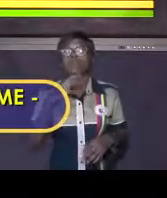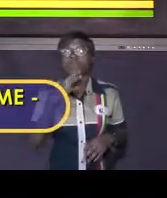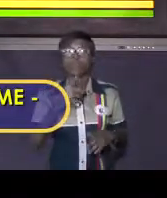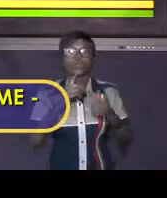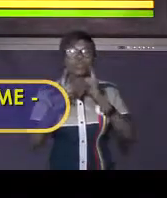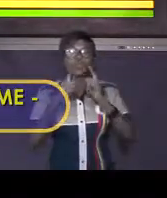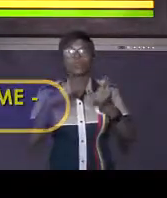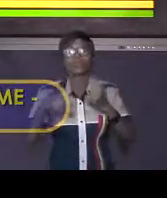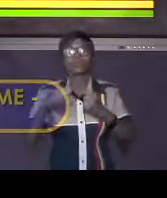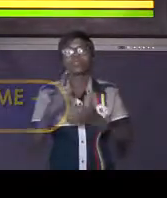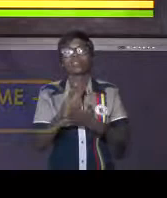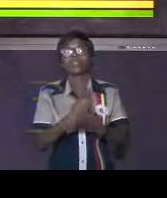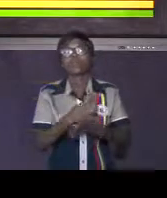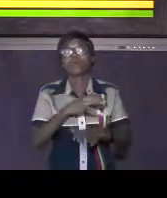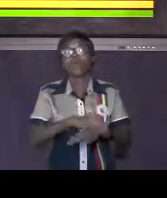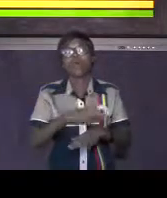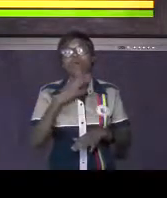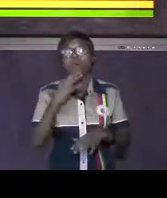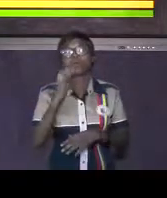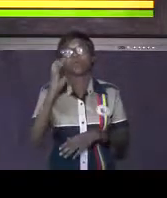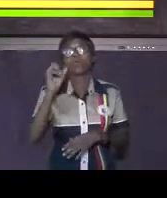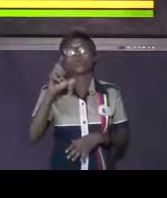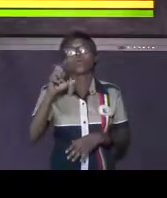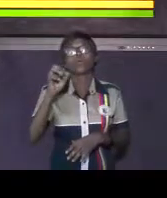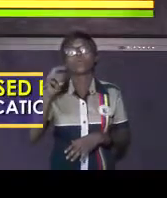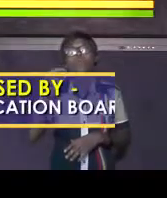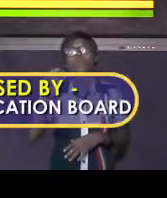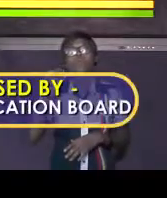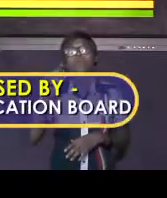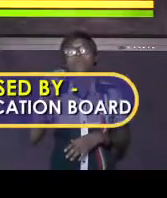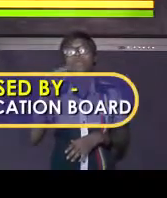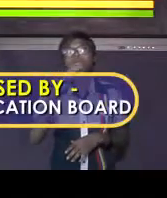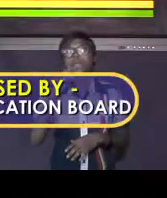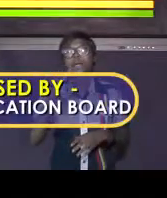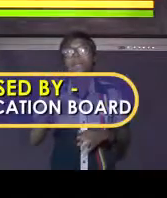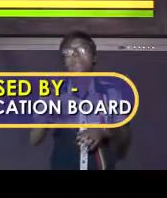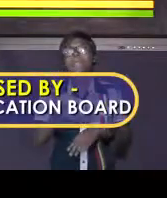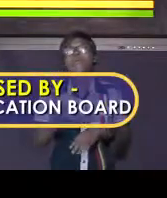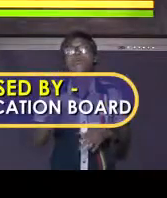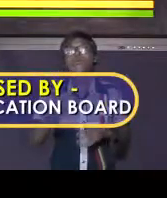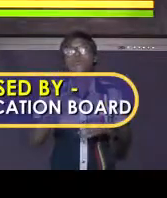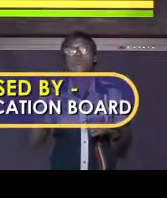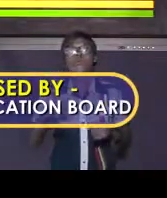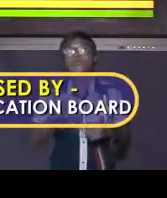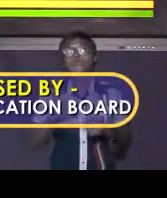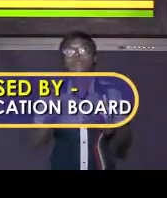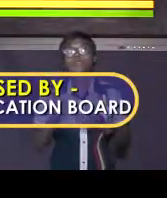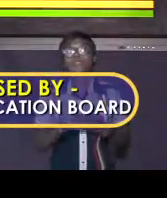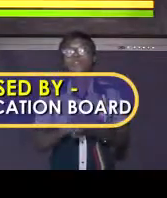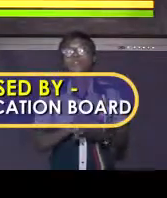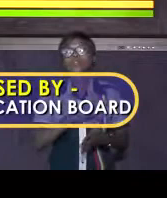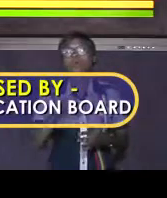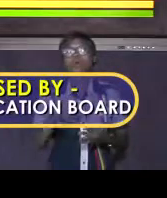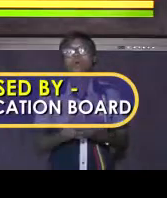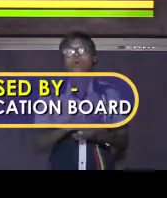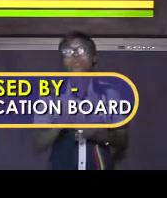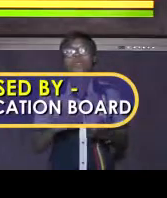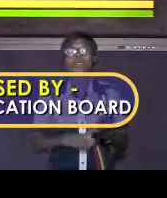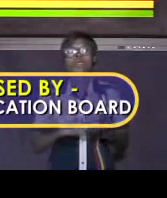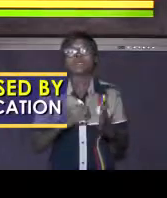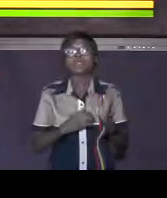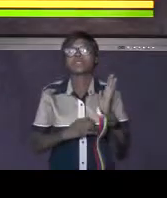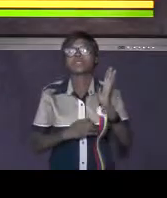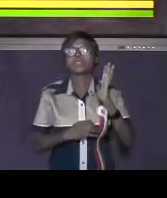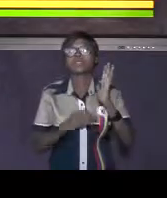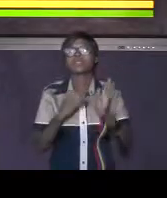pre-colonial period, colonial period, and post-colonial period. We discussed all these stages of